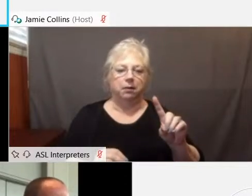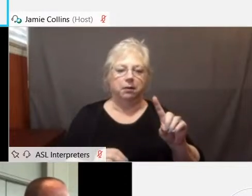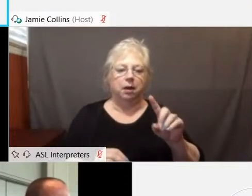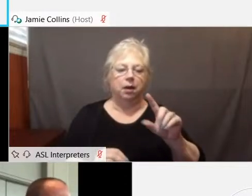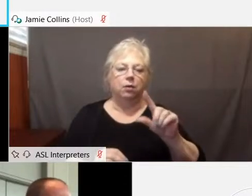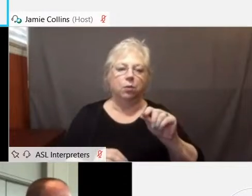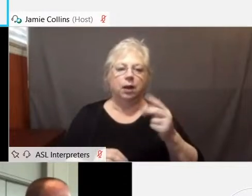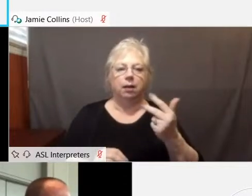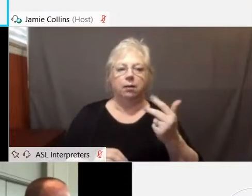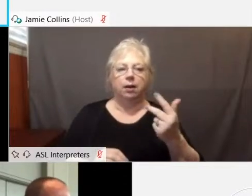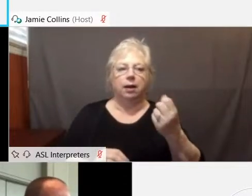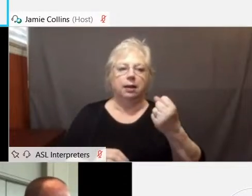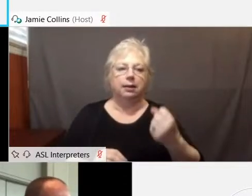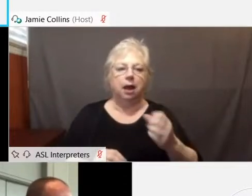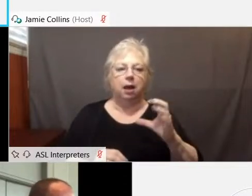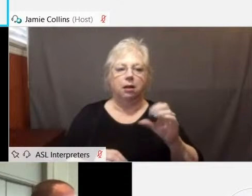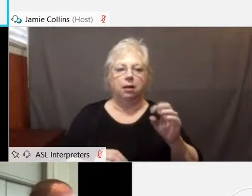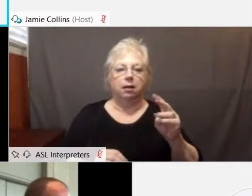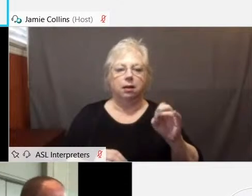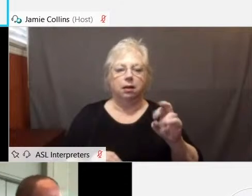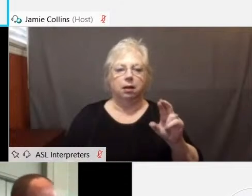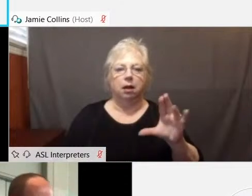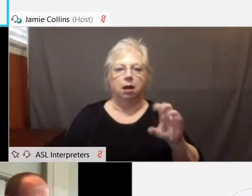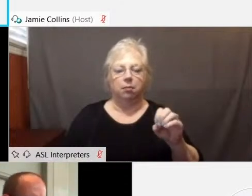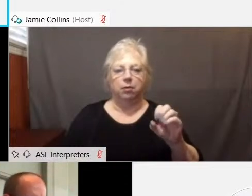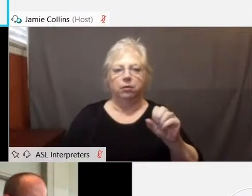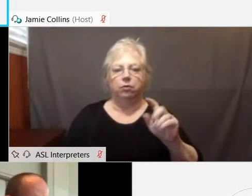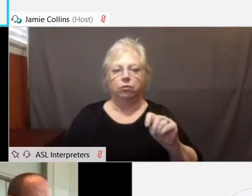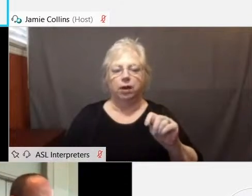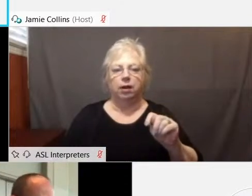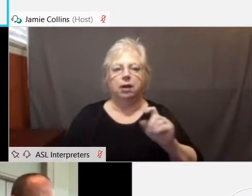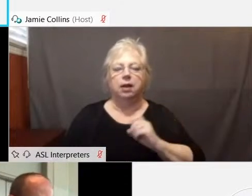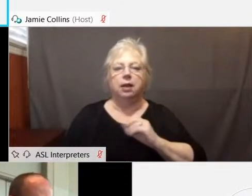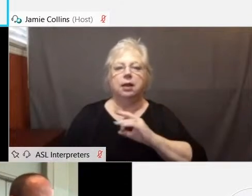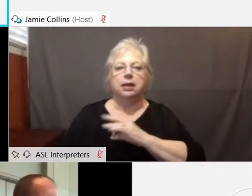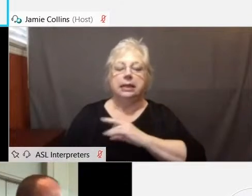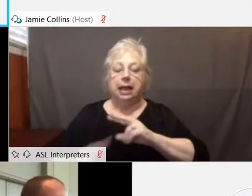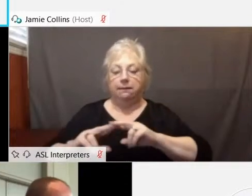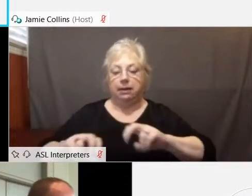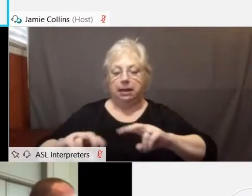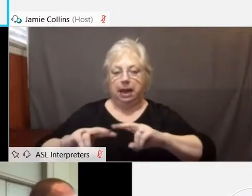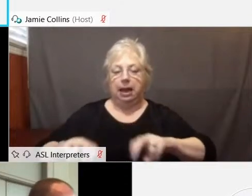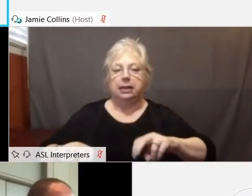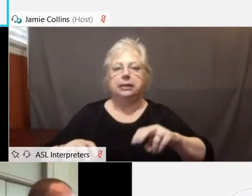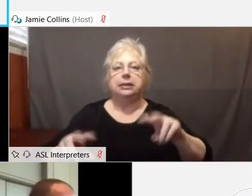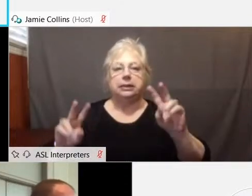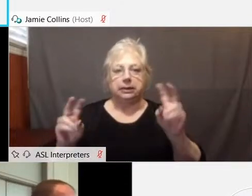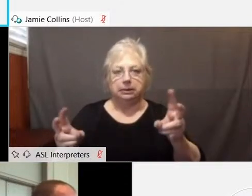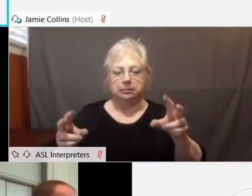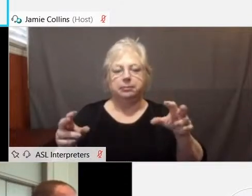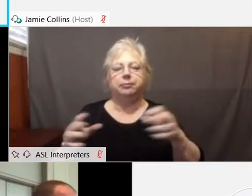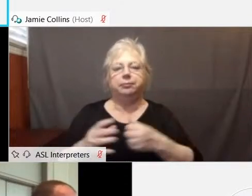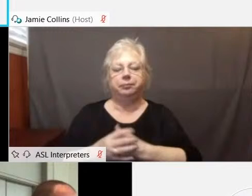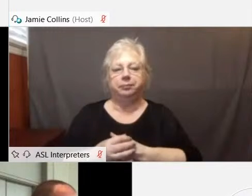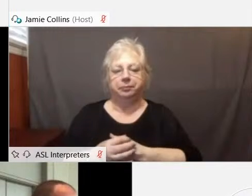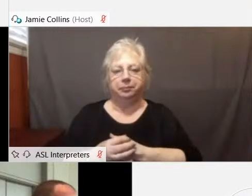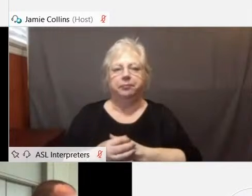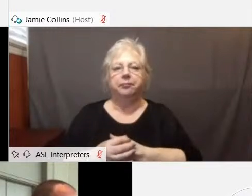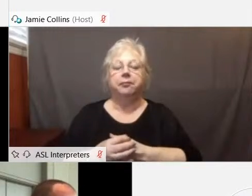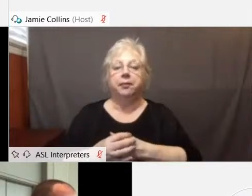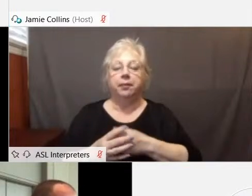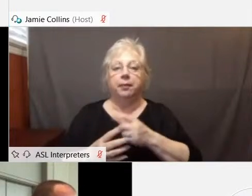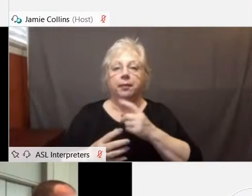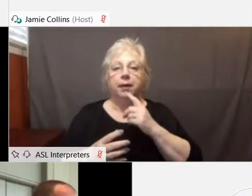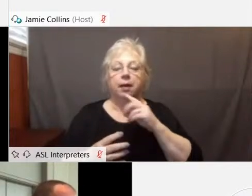2013 South Commerce Street. And the staff analysis is as follows. The